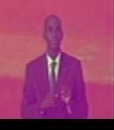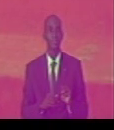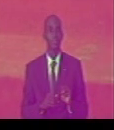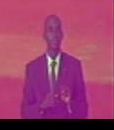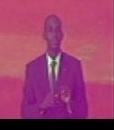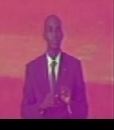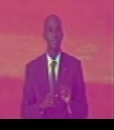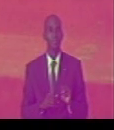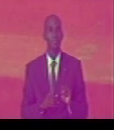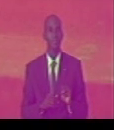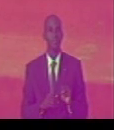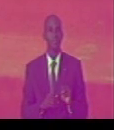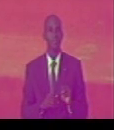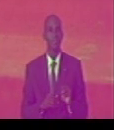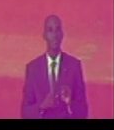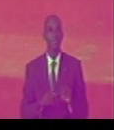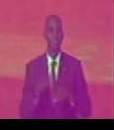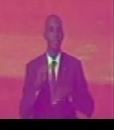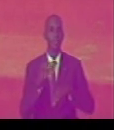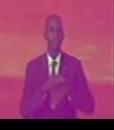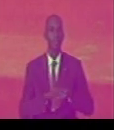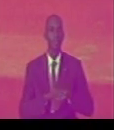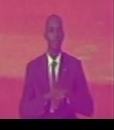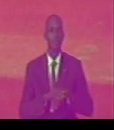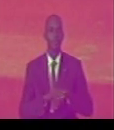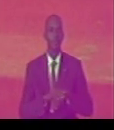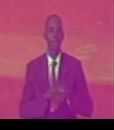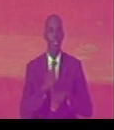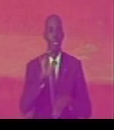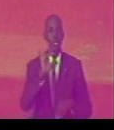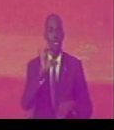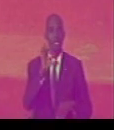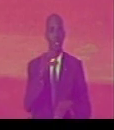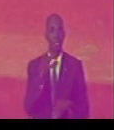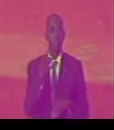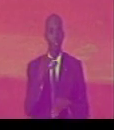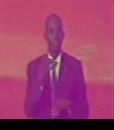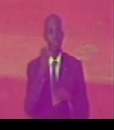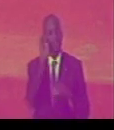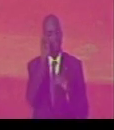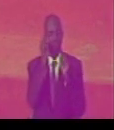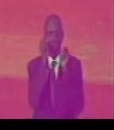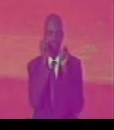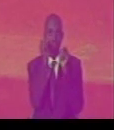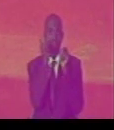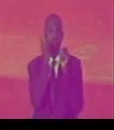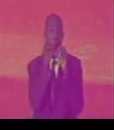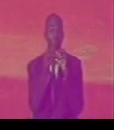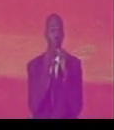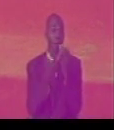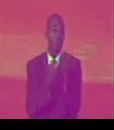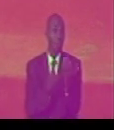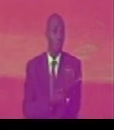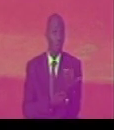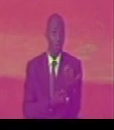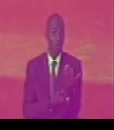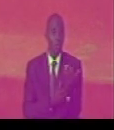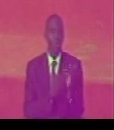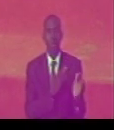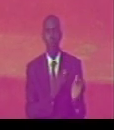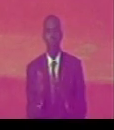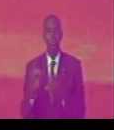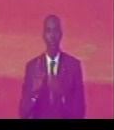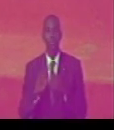Ido District, Kuje region. My miracle goes like this. On this 8th of this month, I woke up in